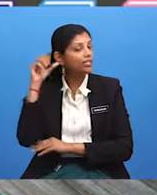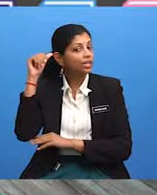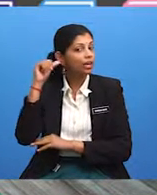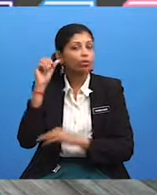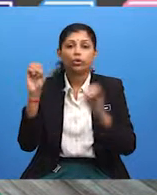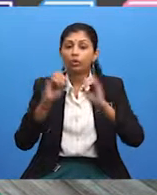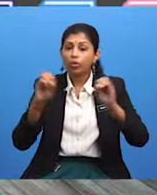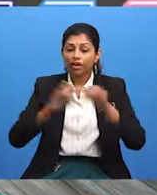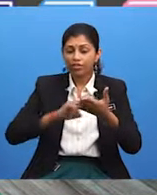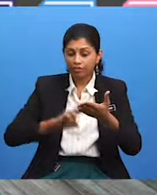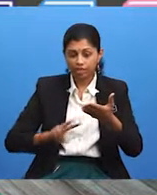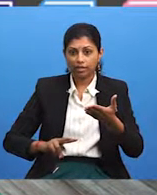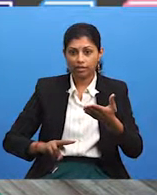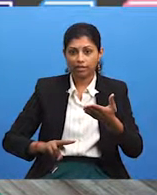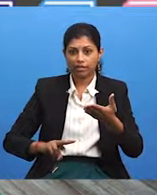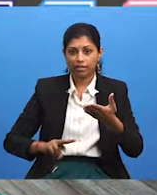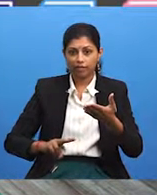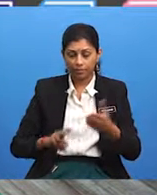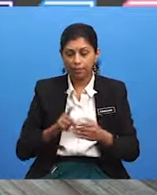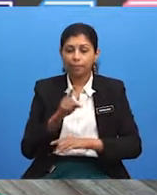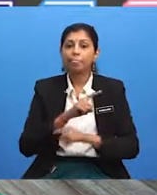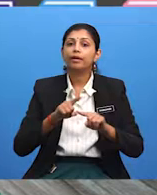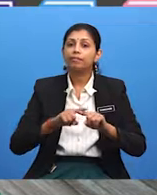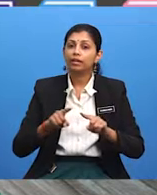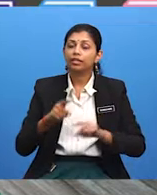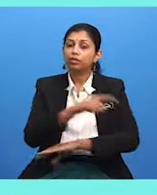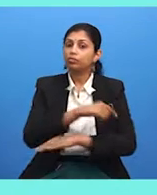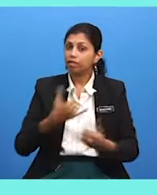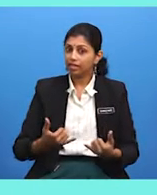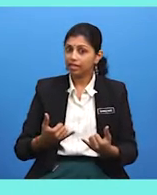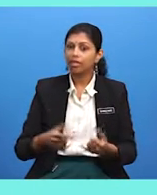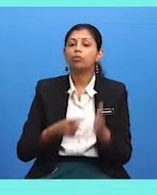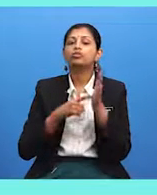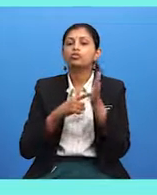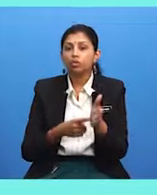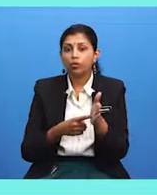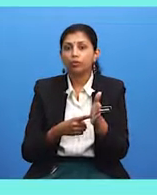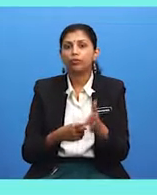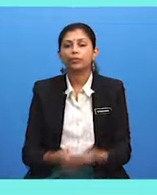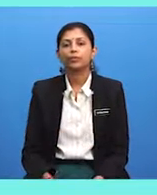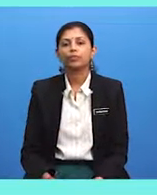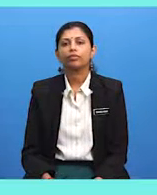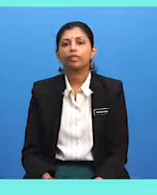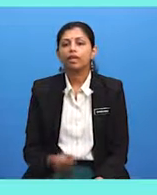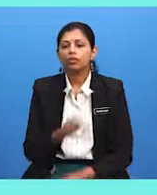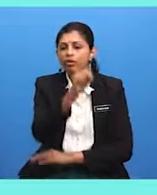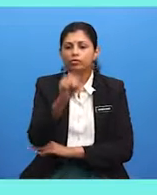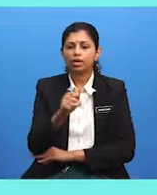the main idea is, you have to ask the question, what is the paragraph